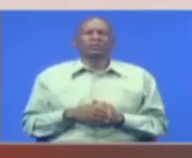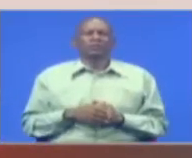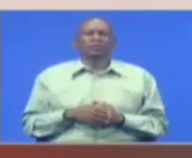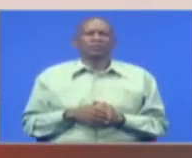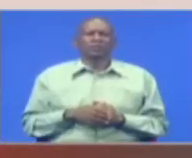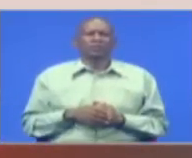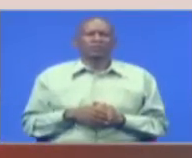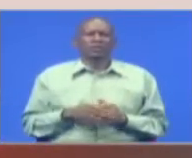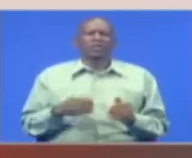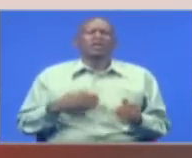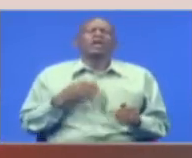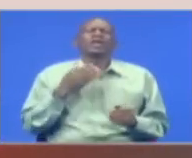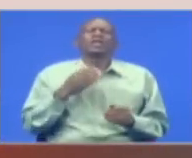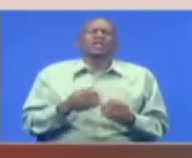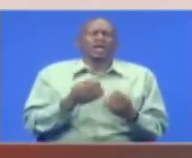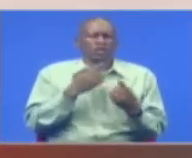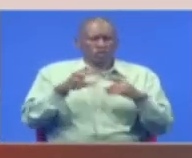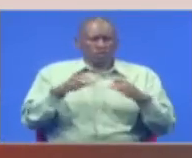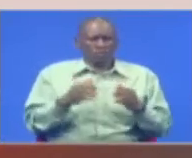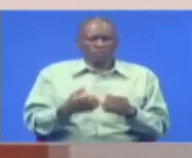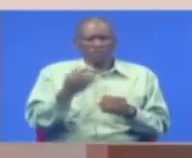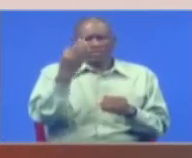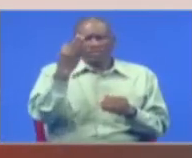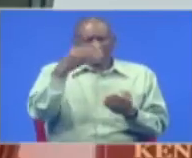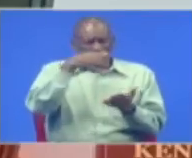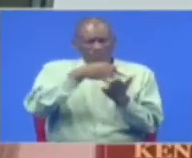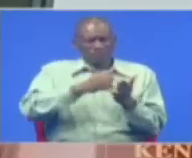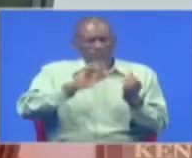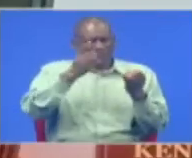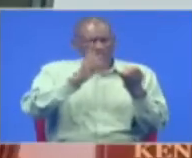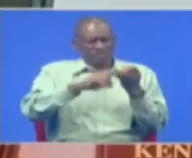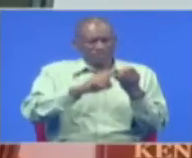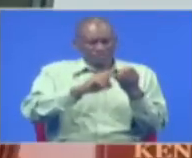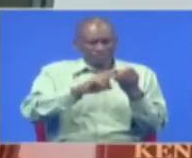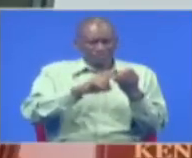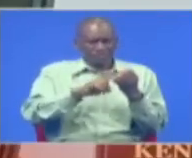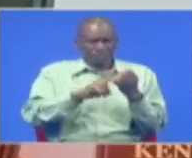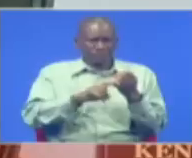Chair, I'll wonder about three forms of engagements. Number one,